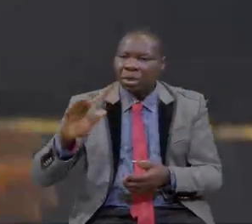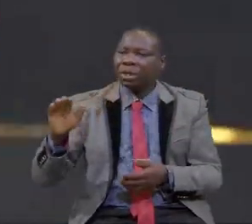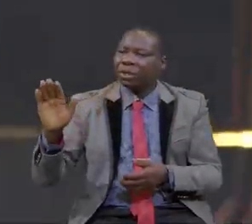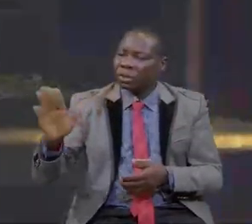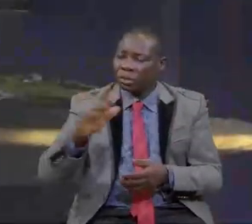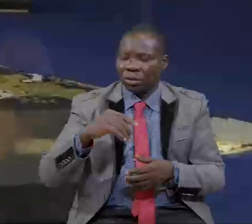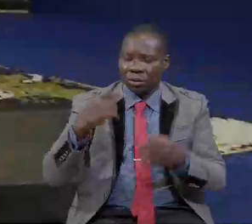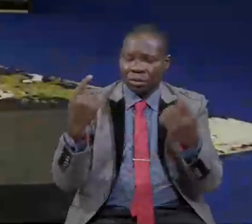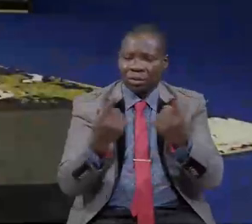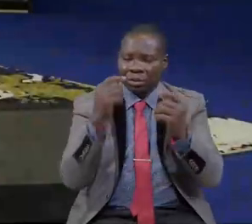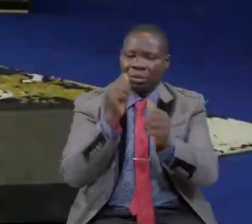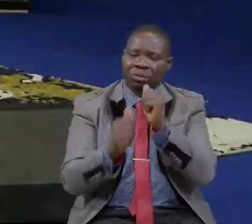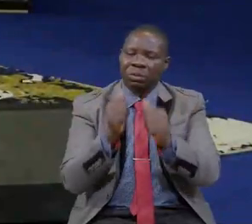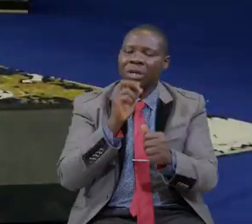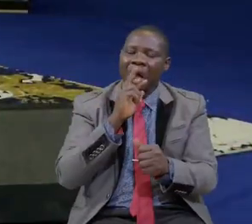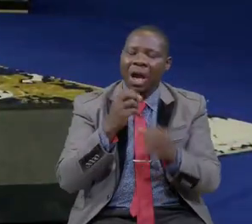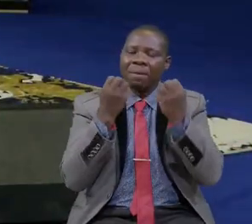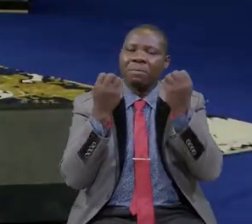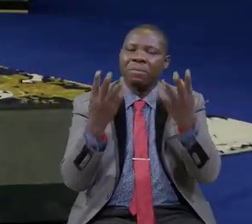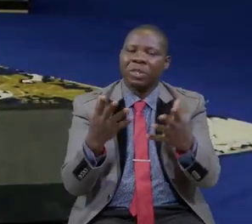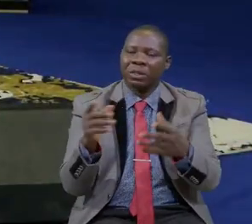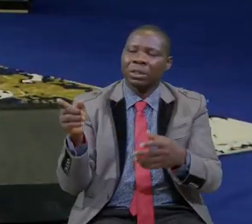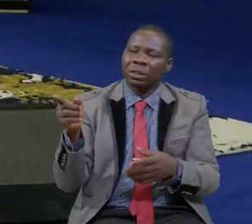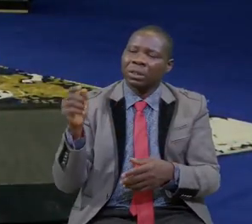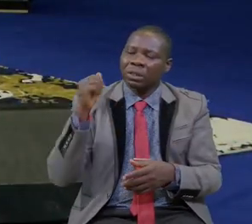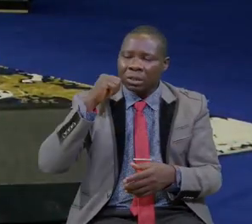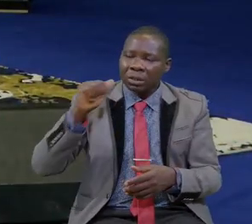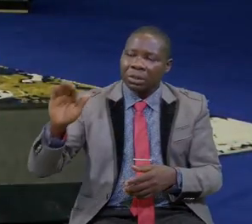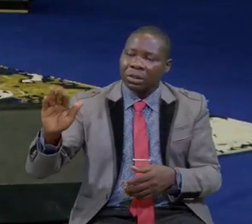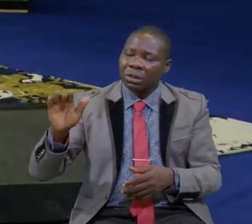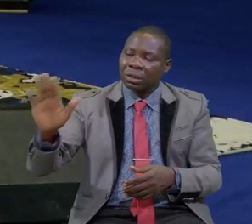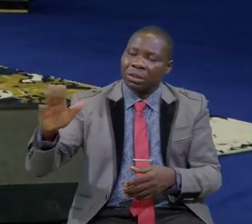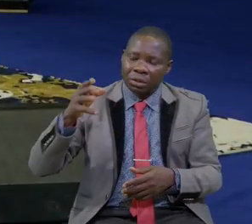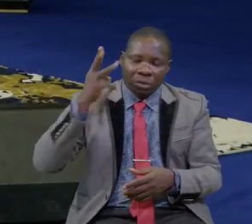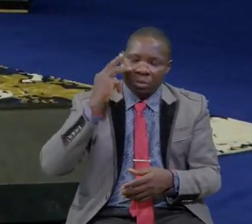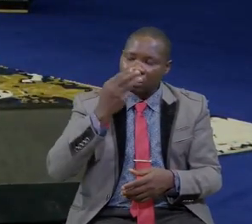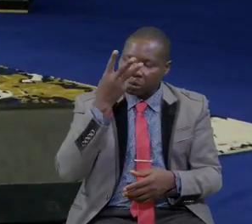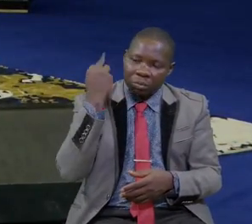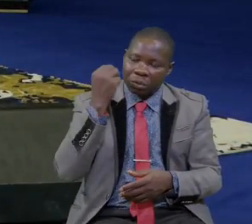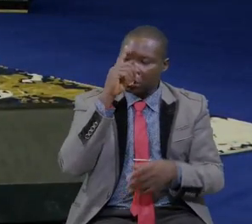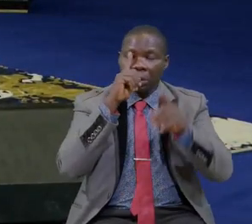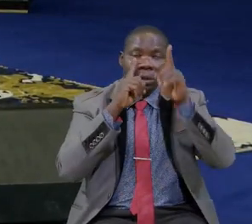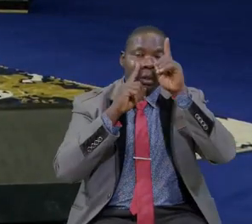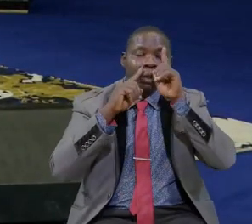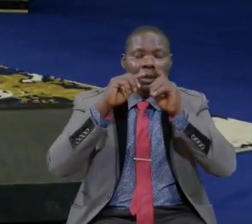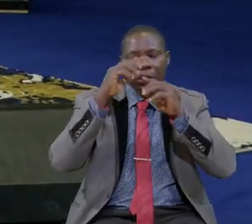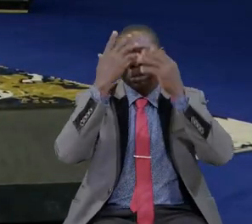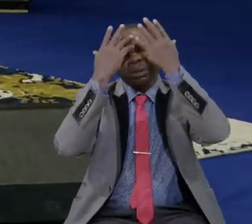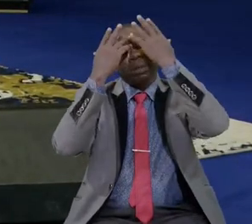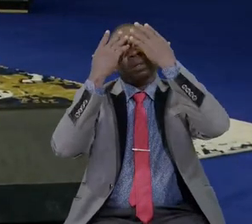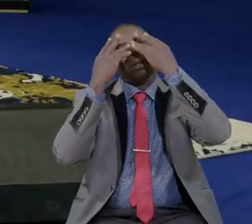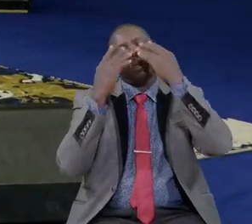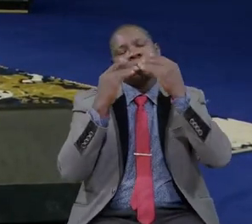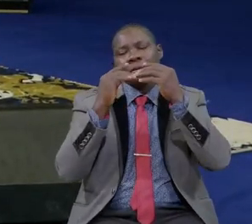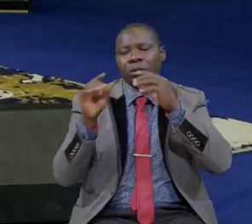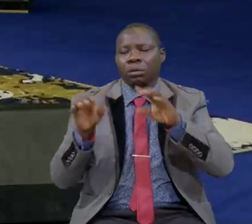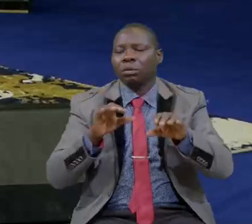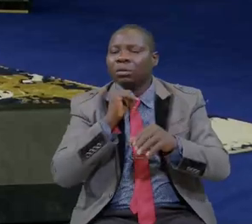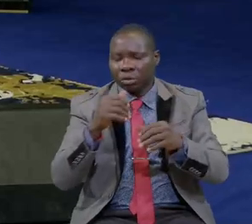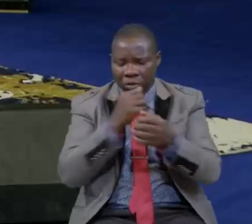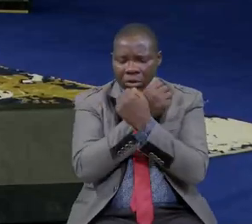are many. She was crying. She was sorrowful. She didn't love the life she lived. She